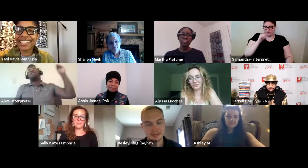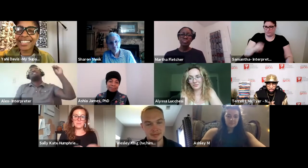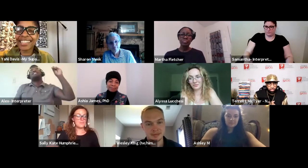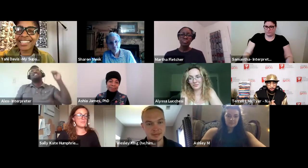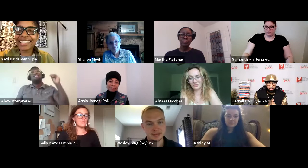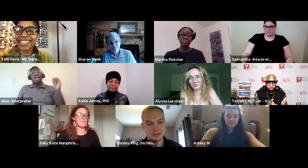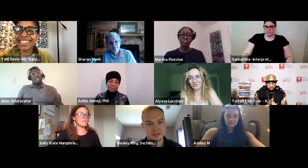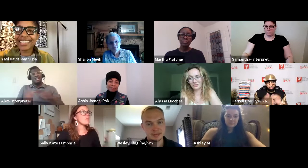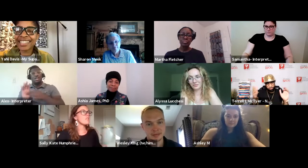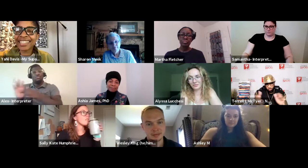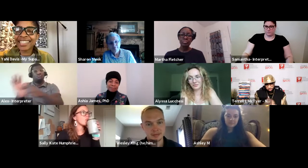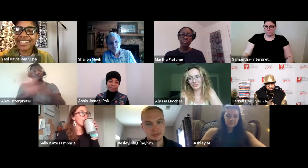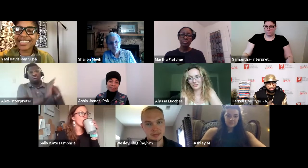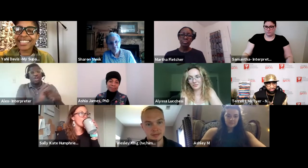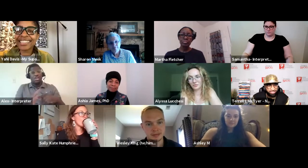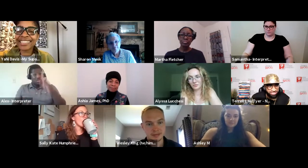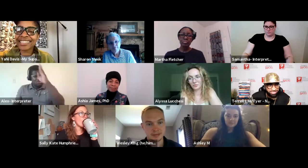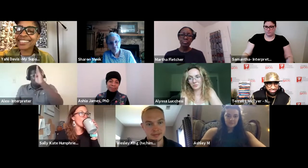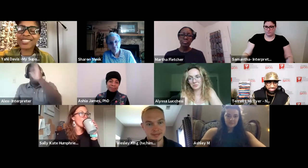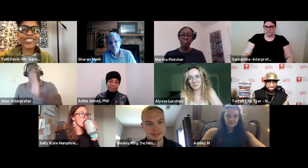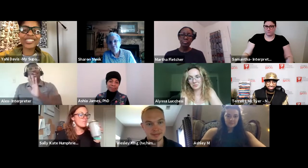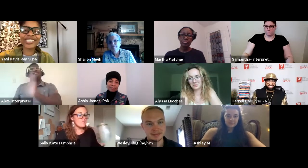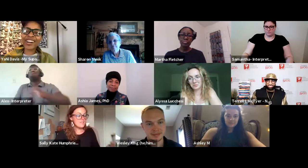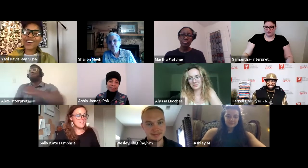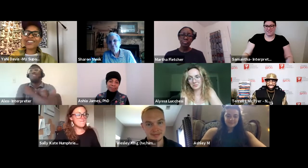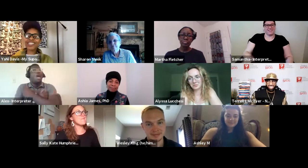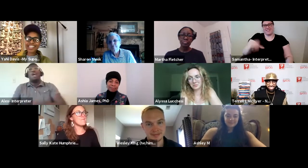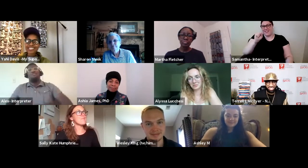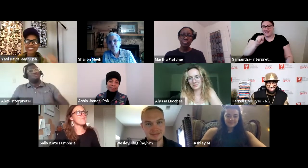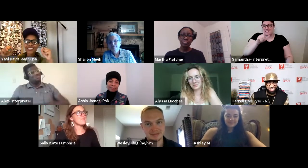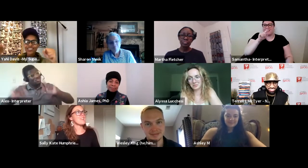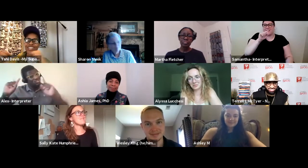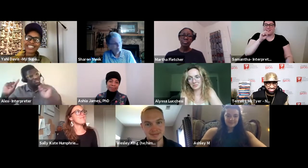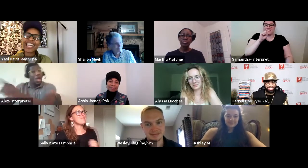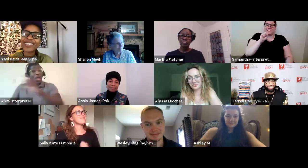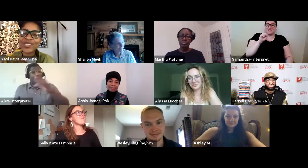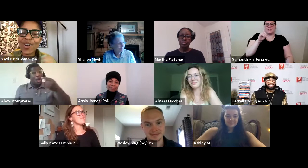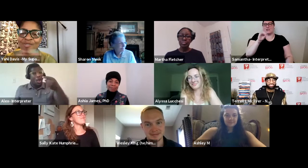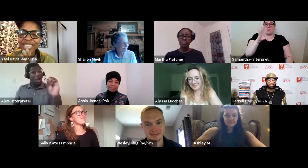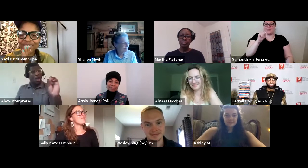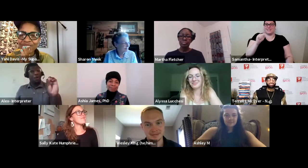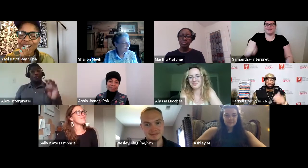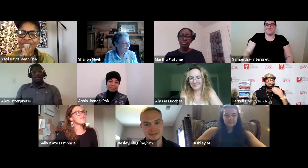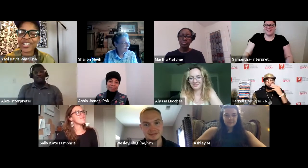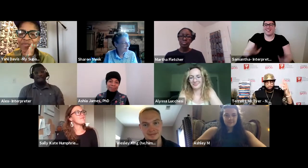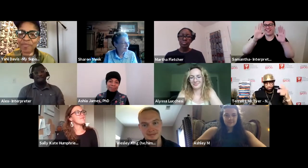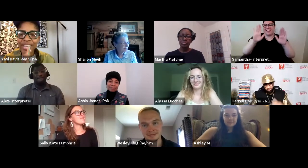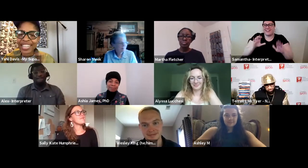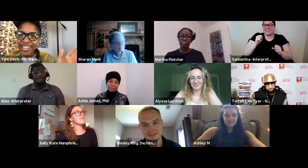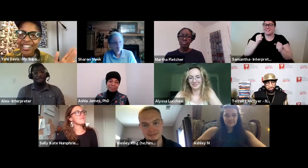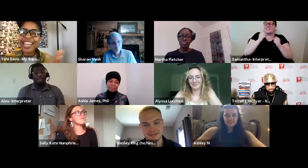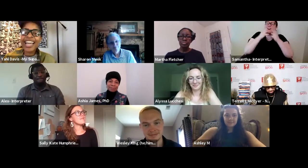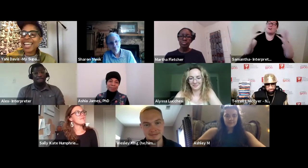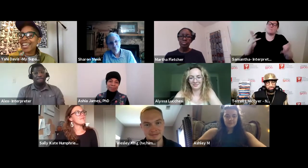in the kingdom and on this earth. Do it. Let's do it, y'all. Let's do it. Thank you so much, Terrell. Thank you for